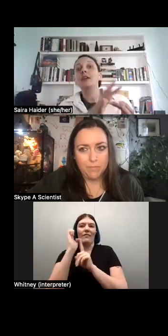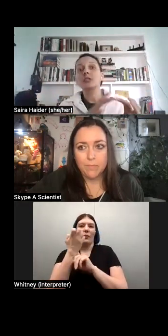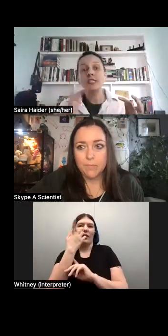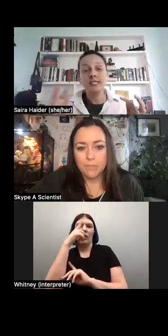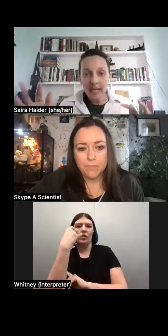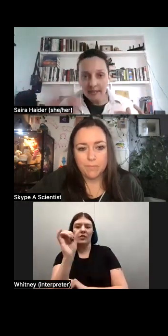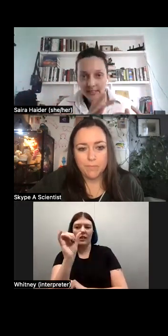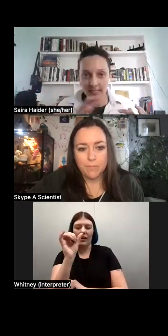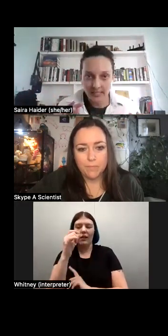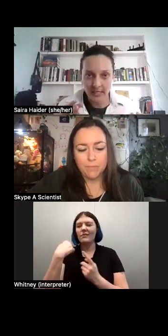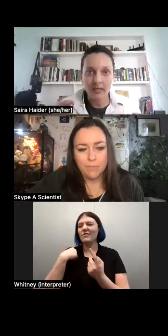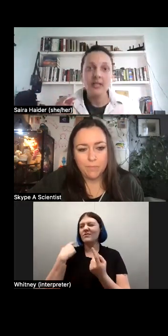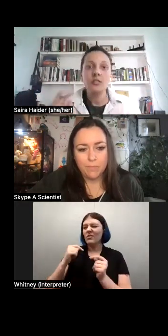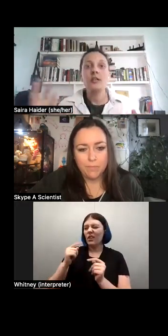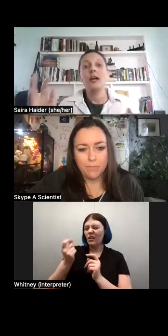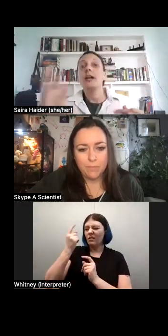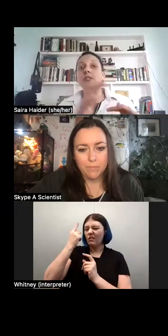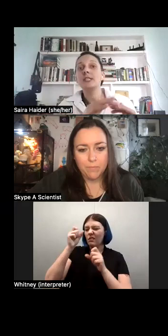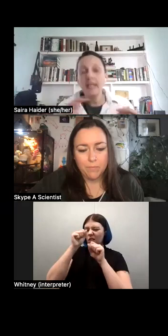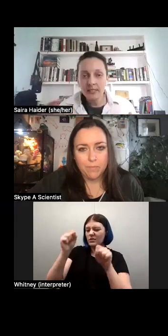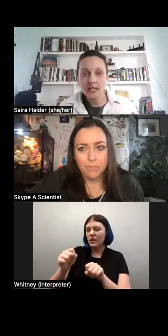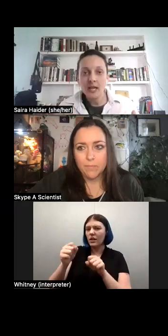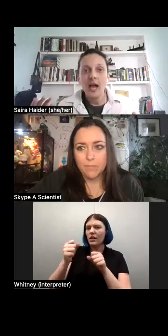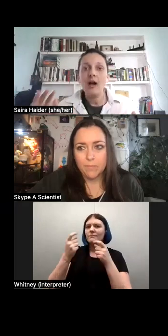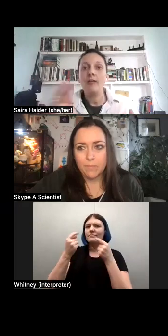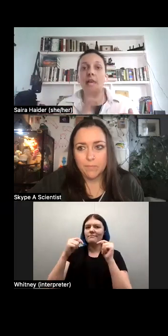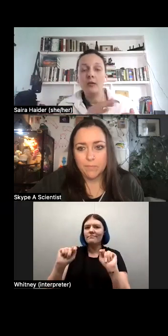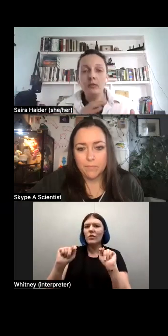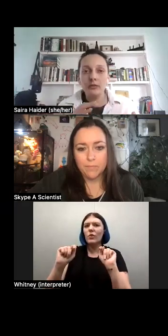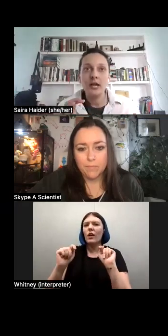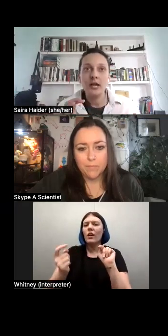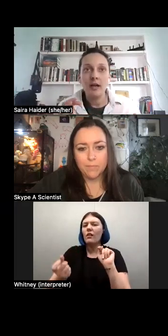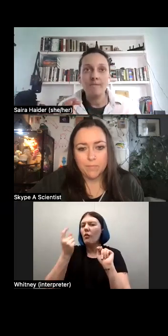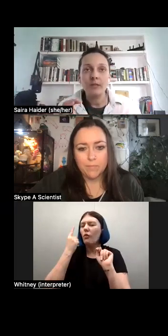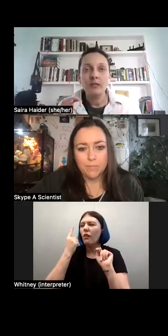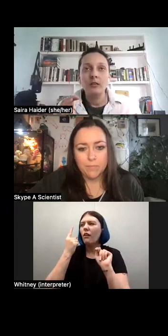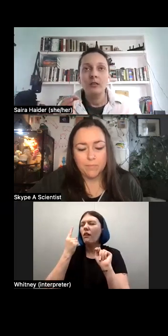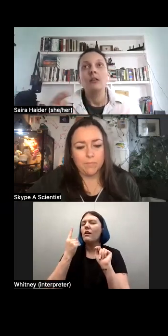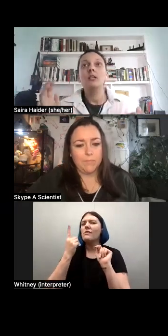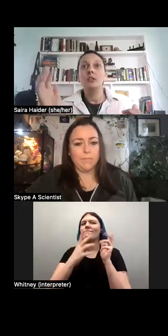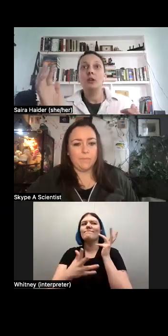and understand the system, try and understand how animals